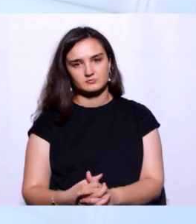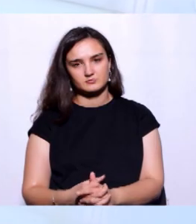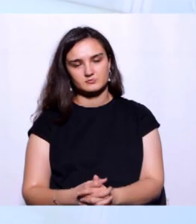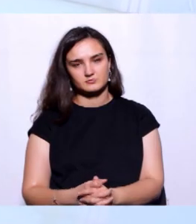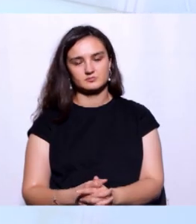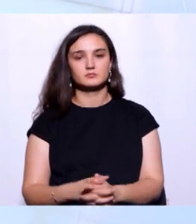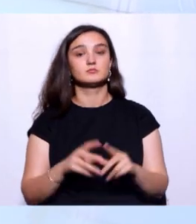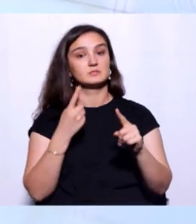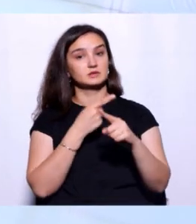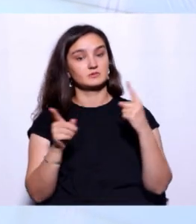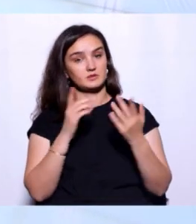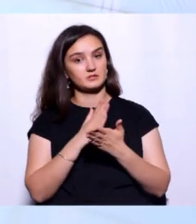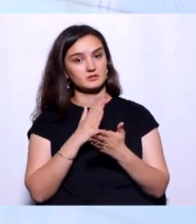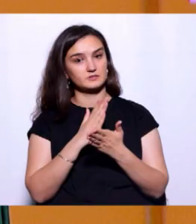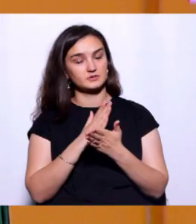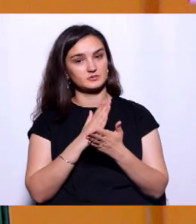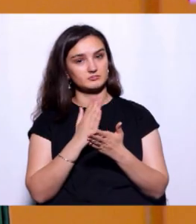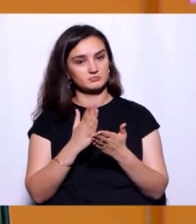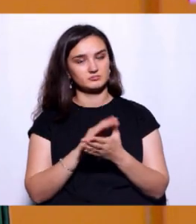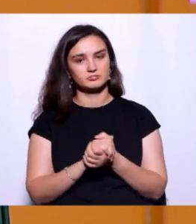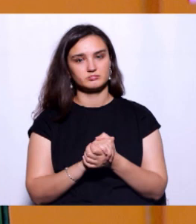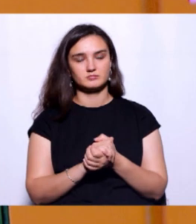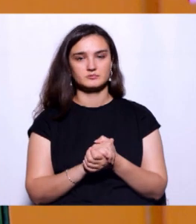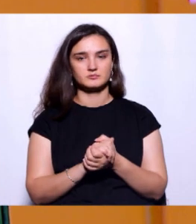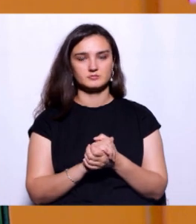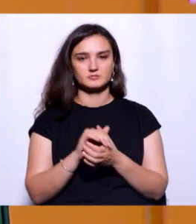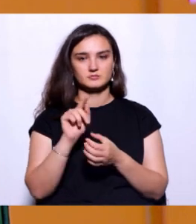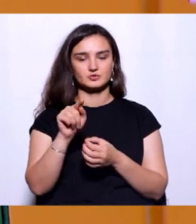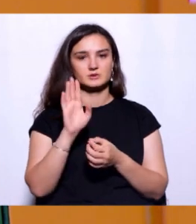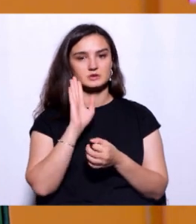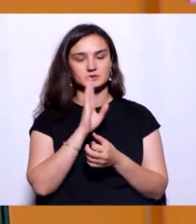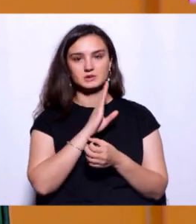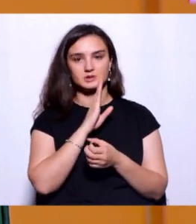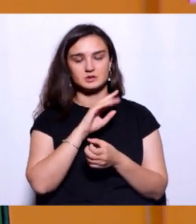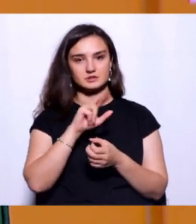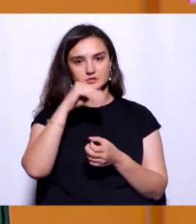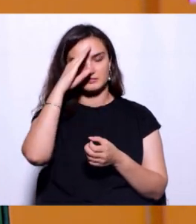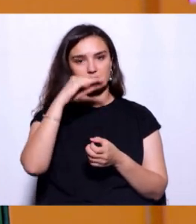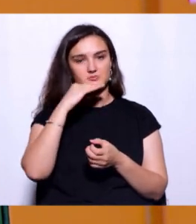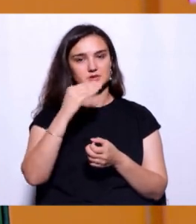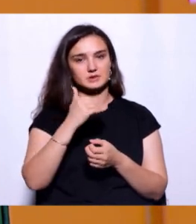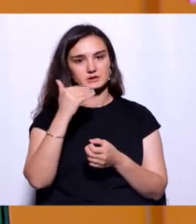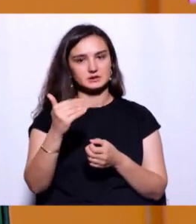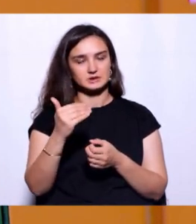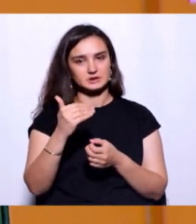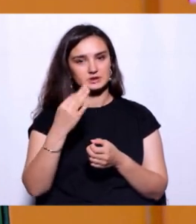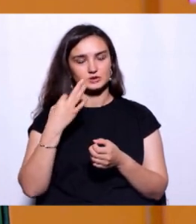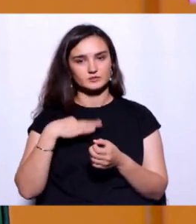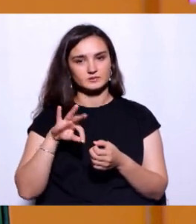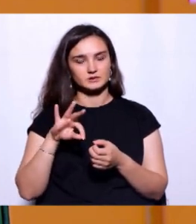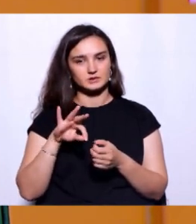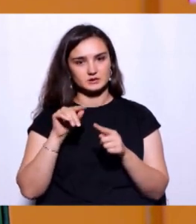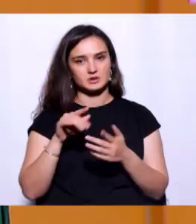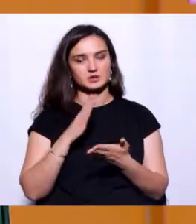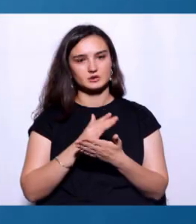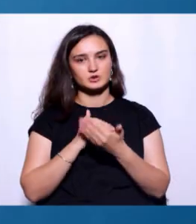the another one here, Zach. So your mother's and father's son